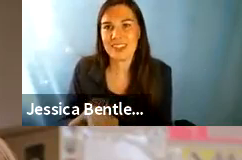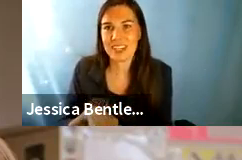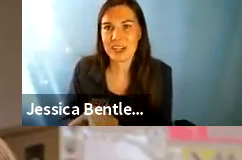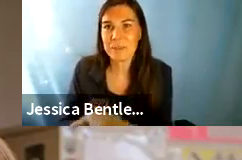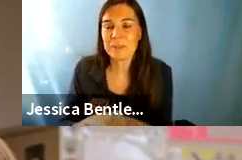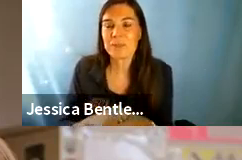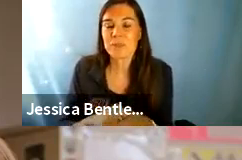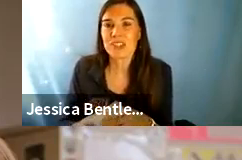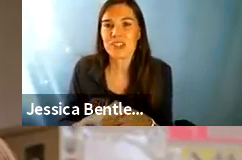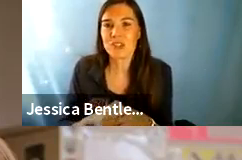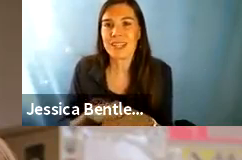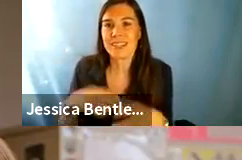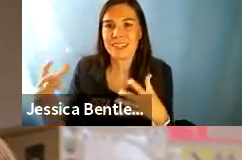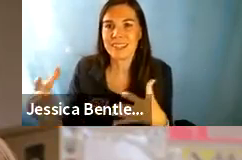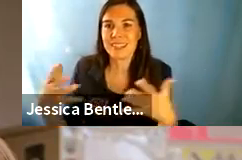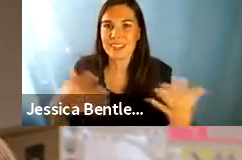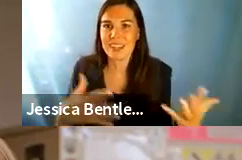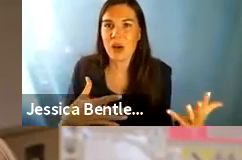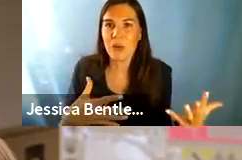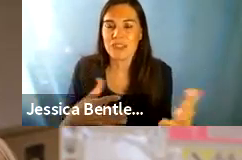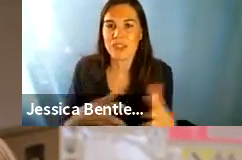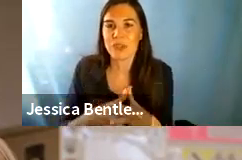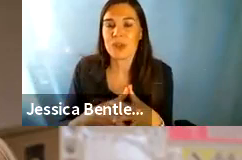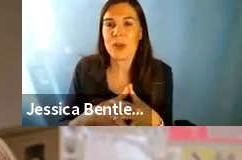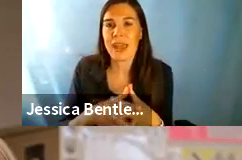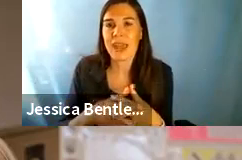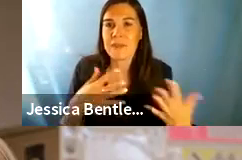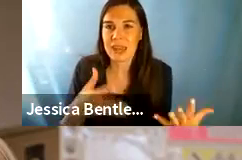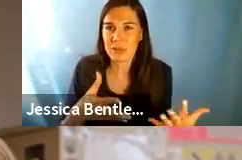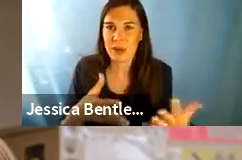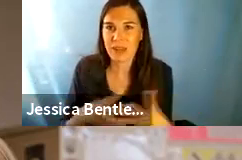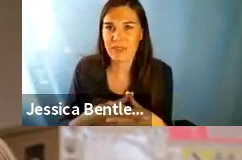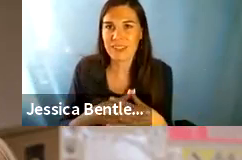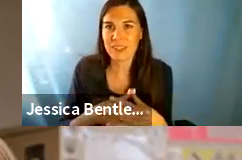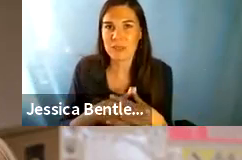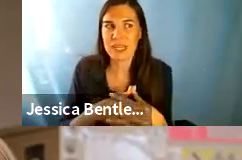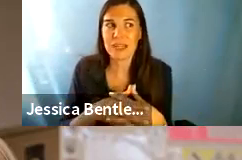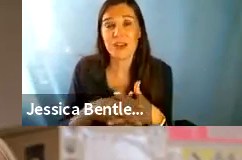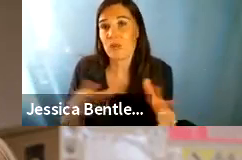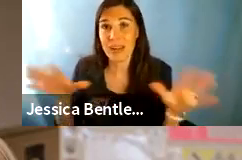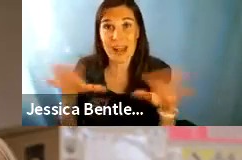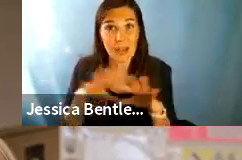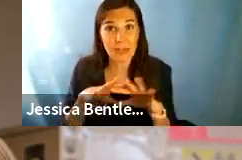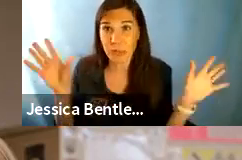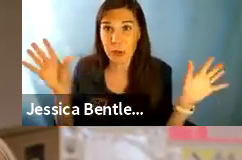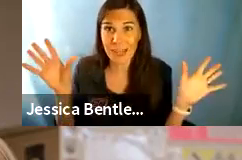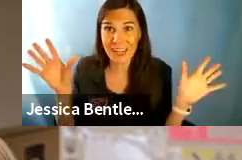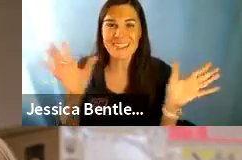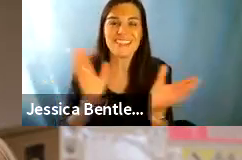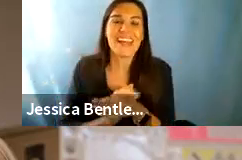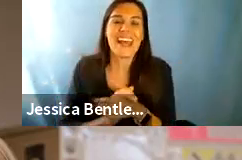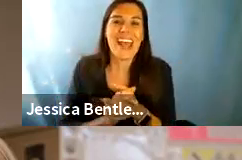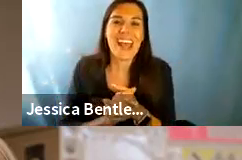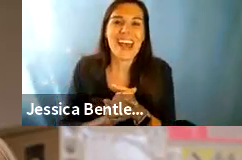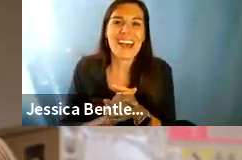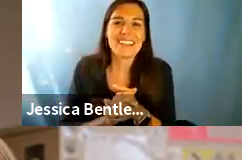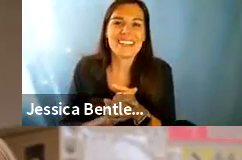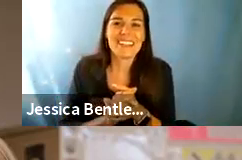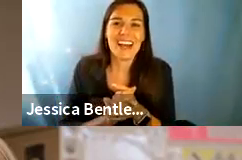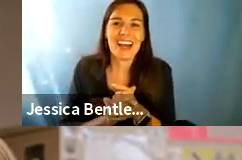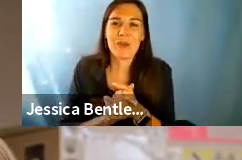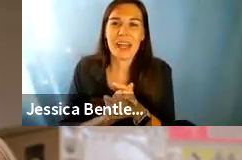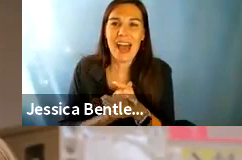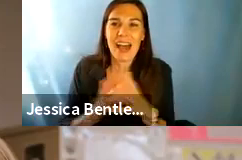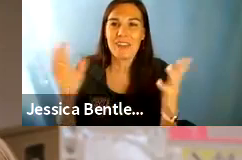the senior year, students get to go to a bed and breakfast. We rent out the full place,